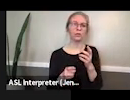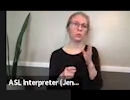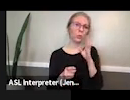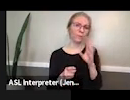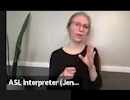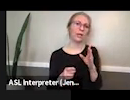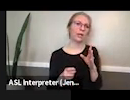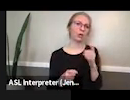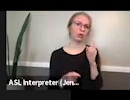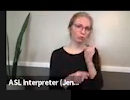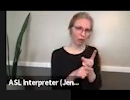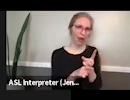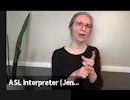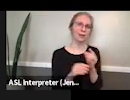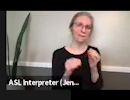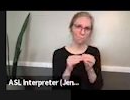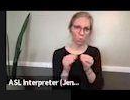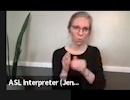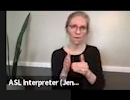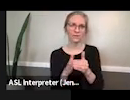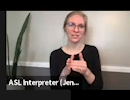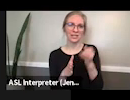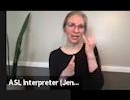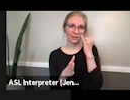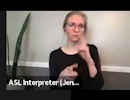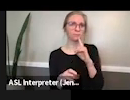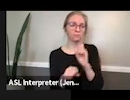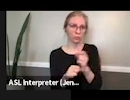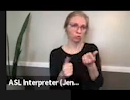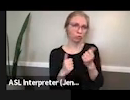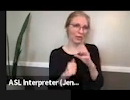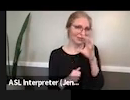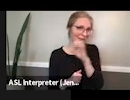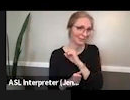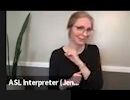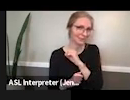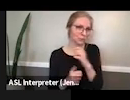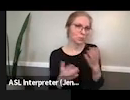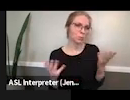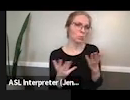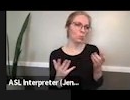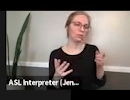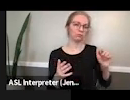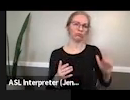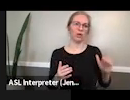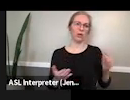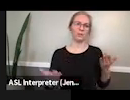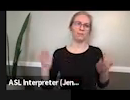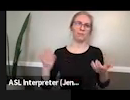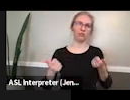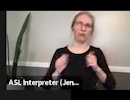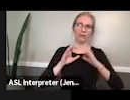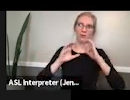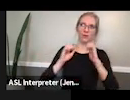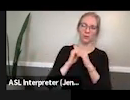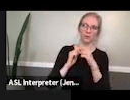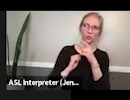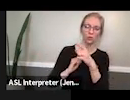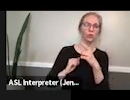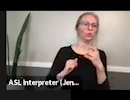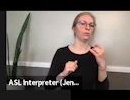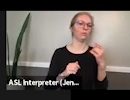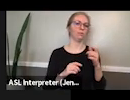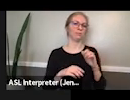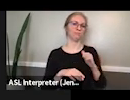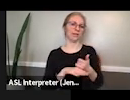you'll be right more often if you try to guess what that child might be saying to you with his behavior